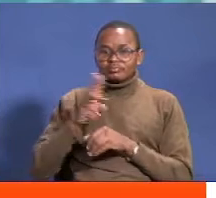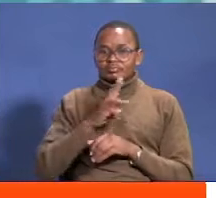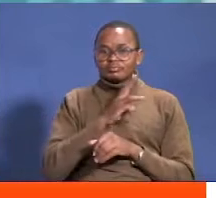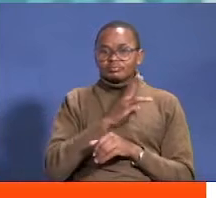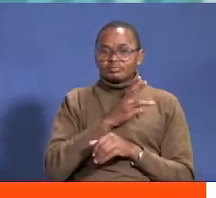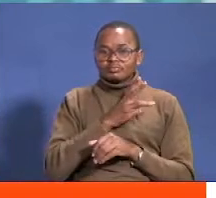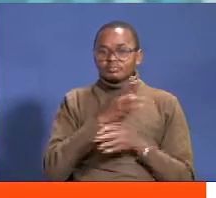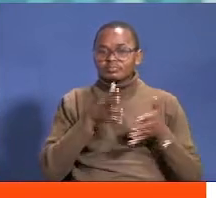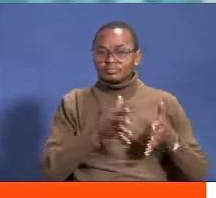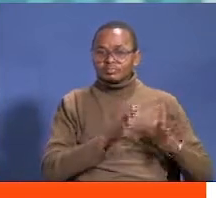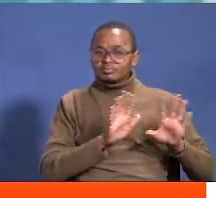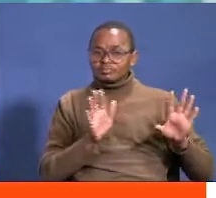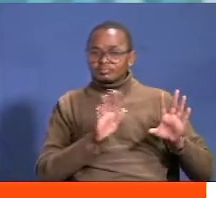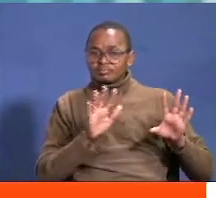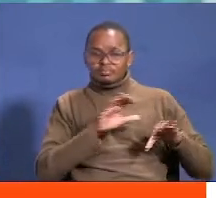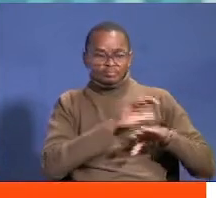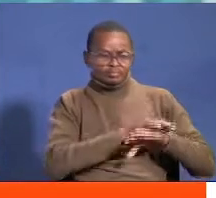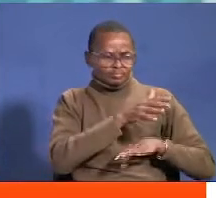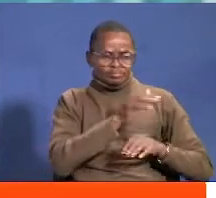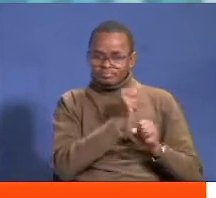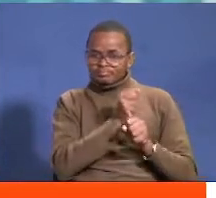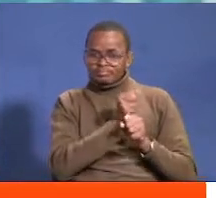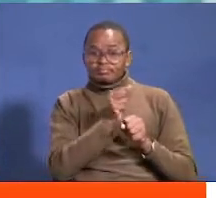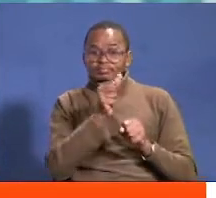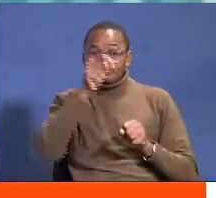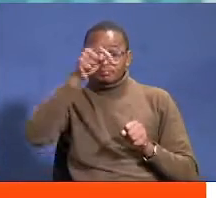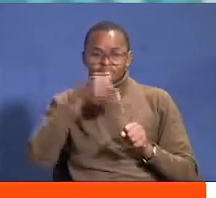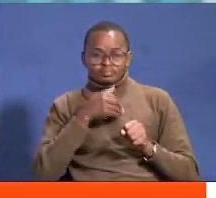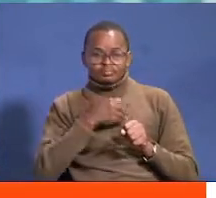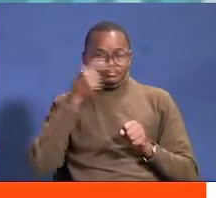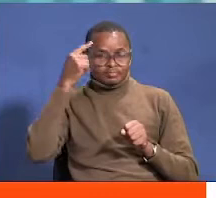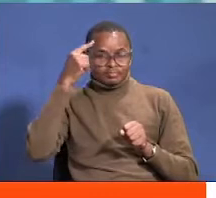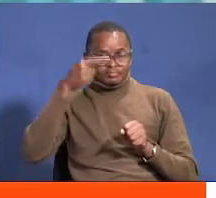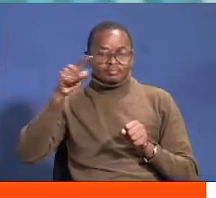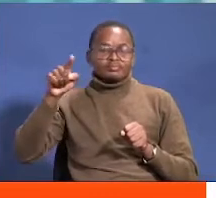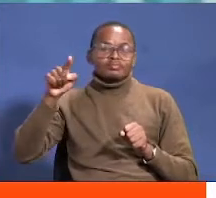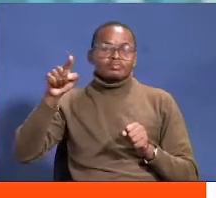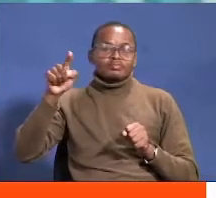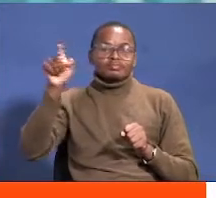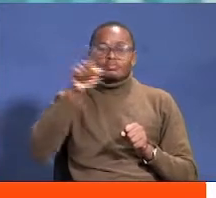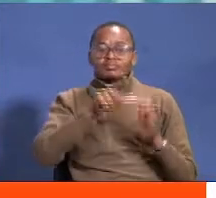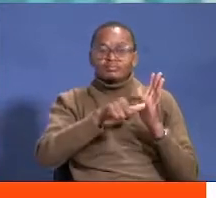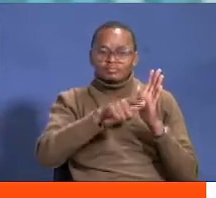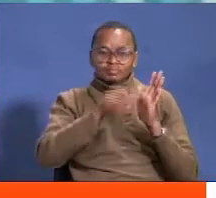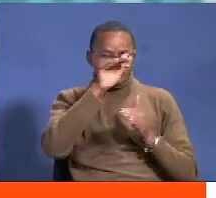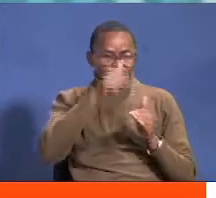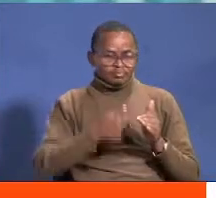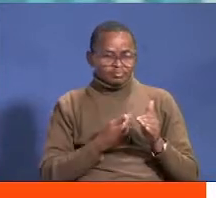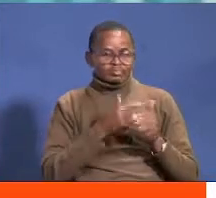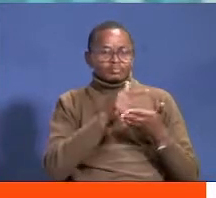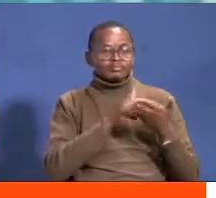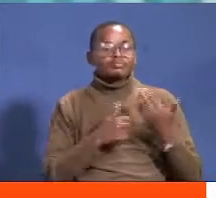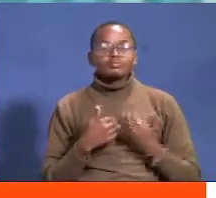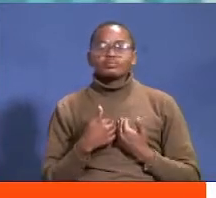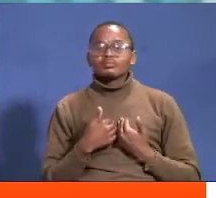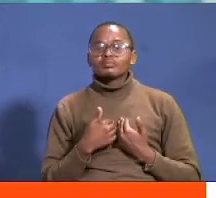just born and then we found it there. We don't do anything. No, we need to have a right mindset. Thereafter, then ask yourself, what do we